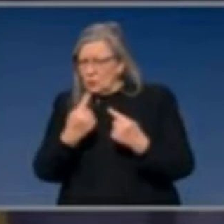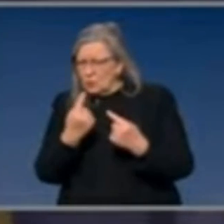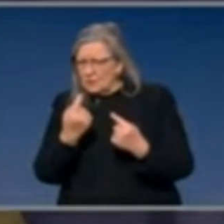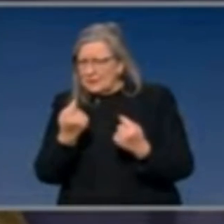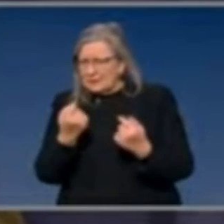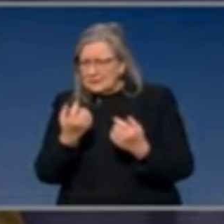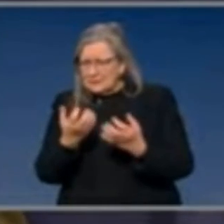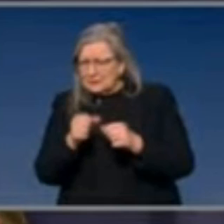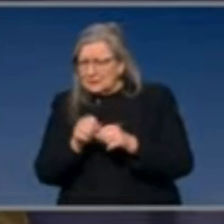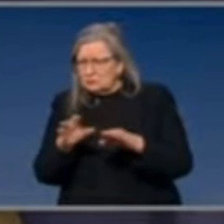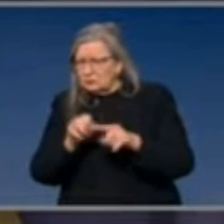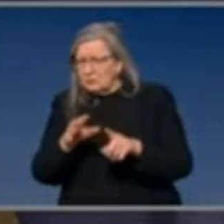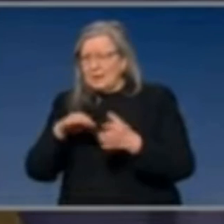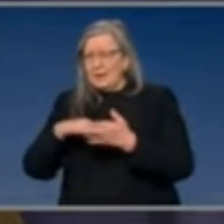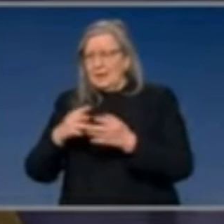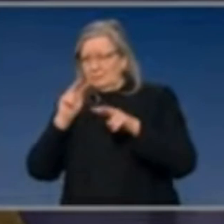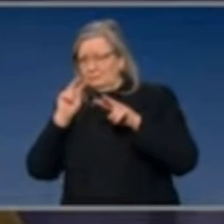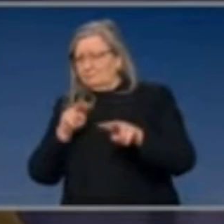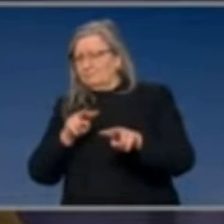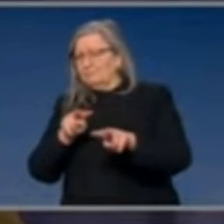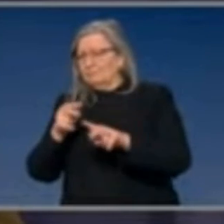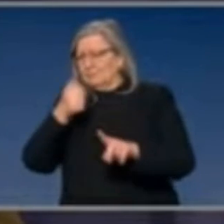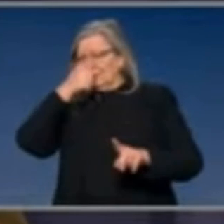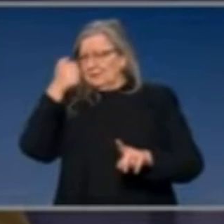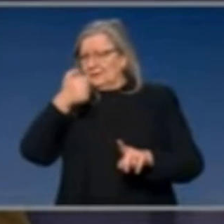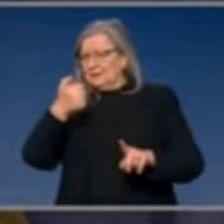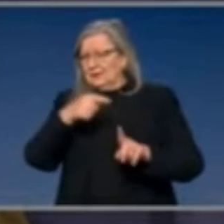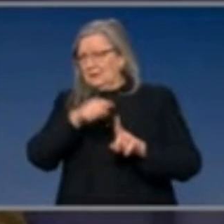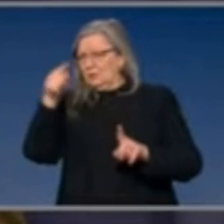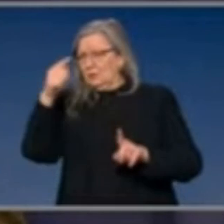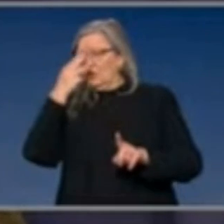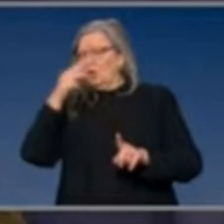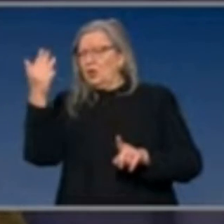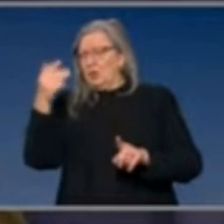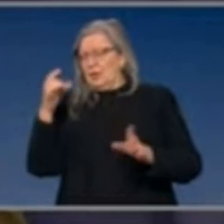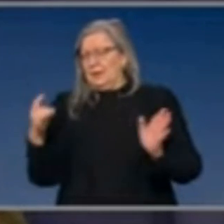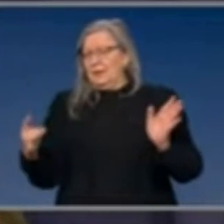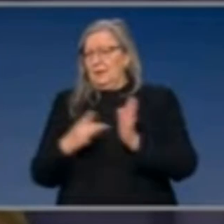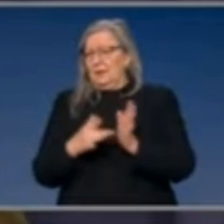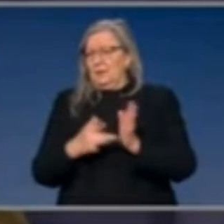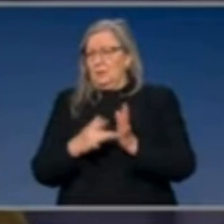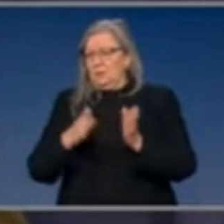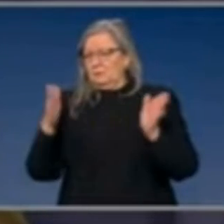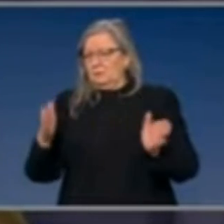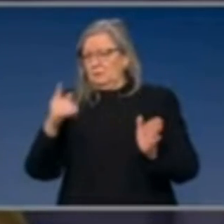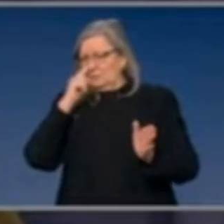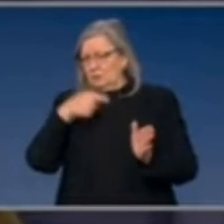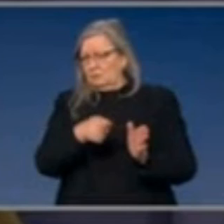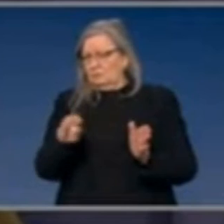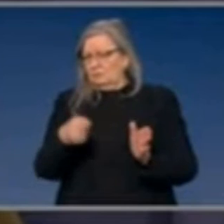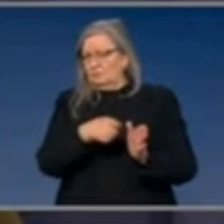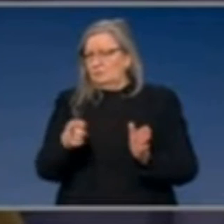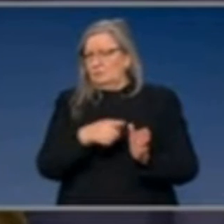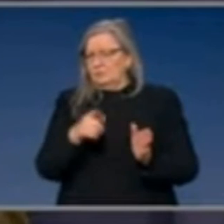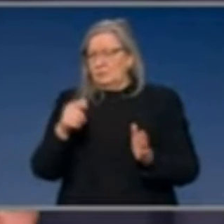the 16 to 39-year-olds now as an additional priority group. As I've mentioned, we've already focused on the most